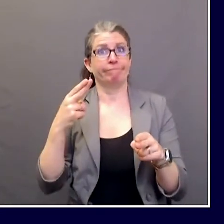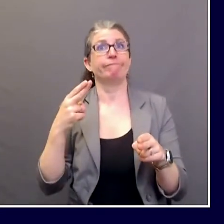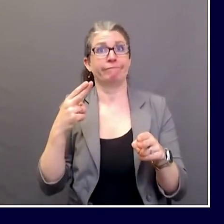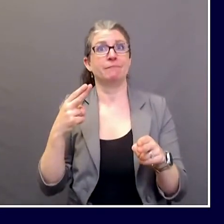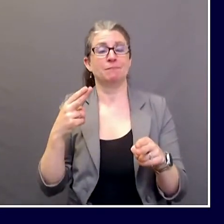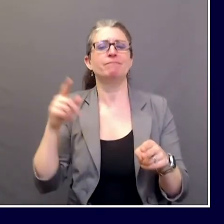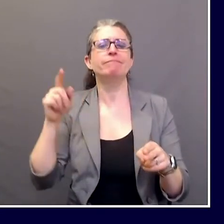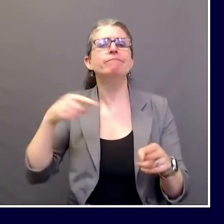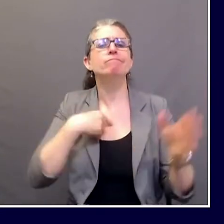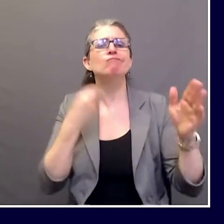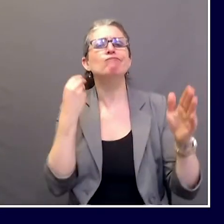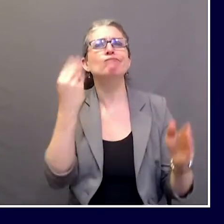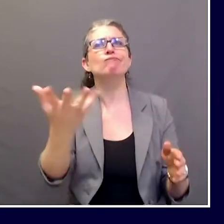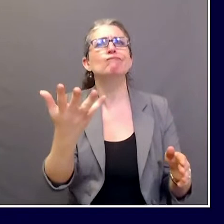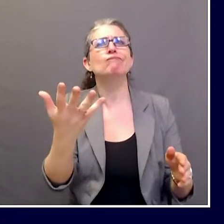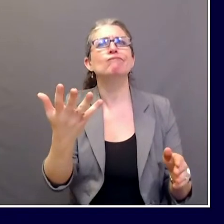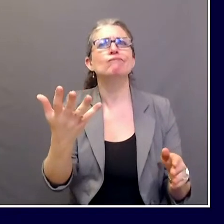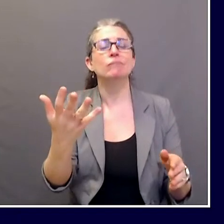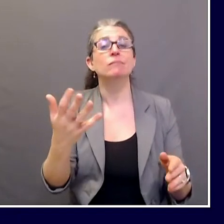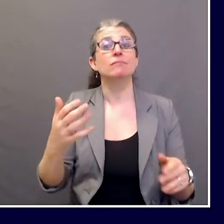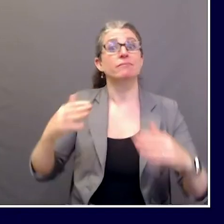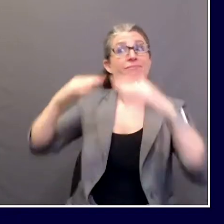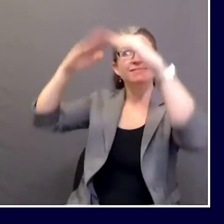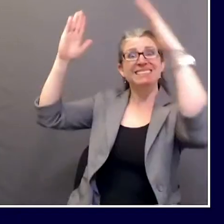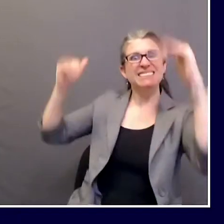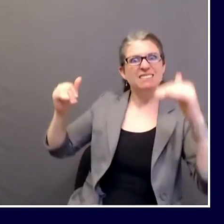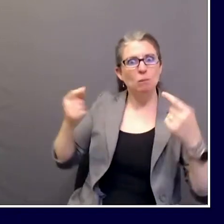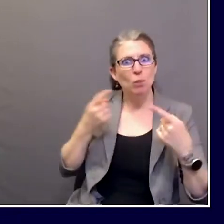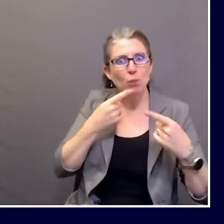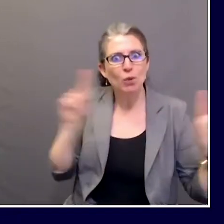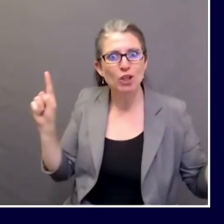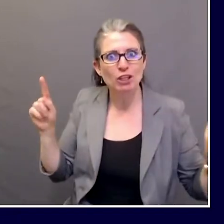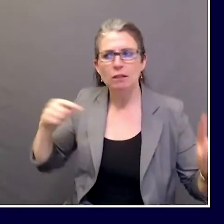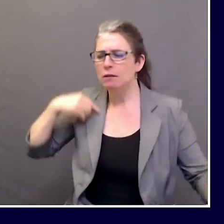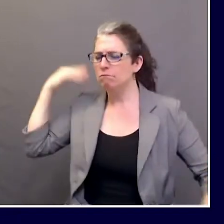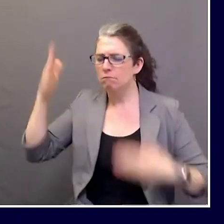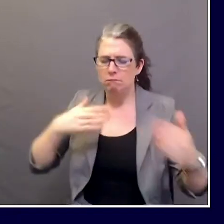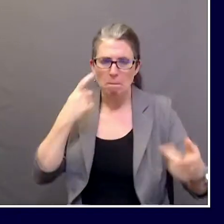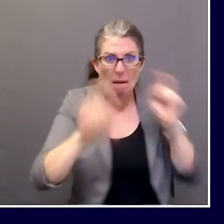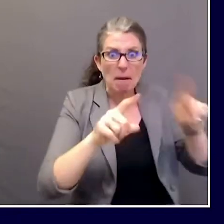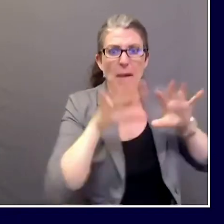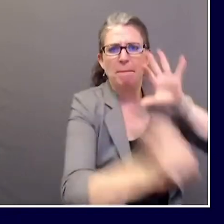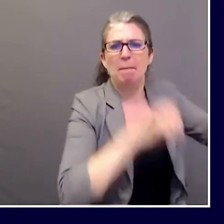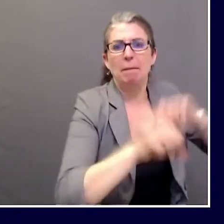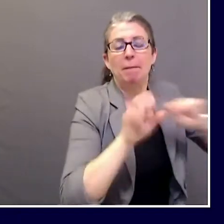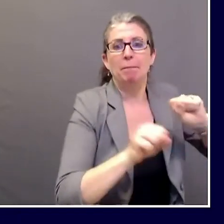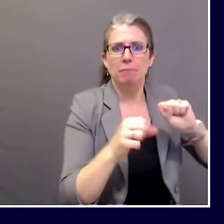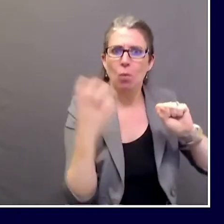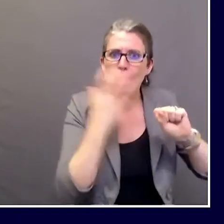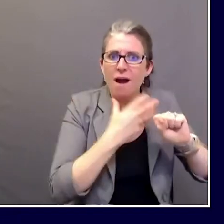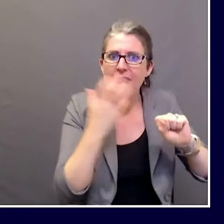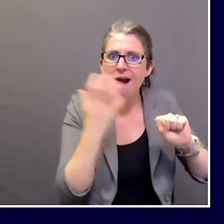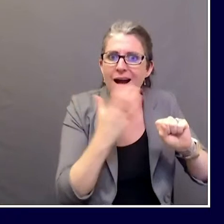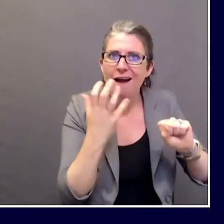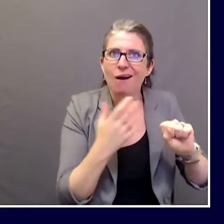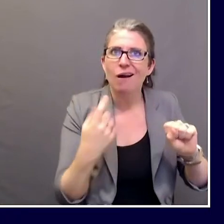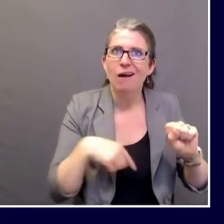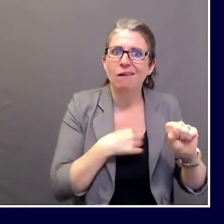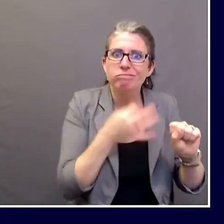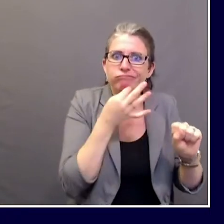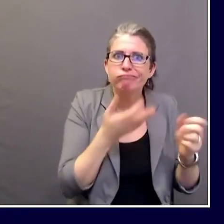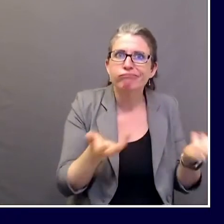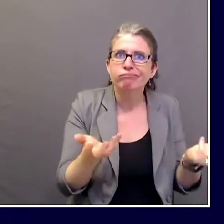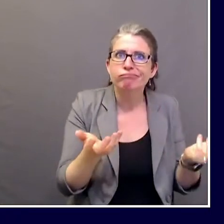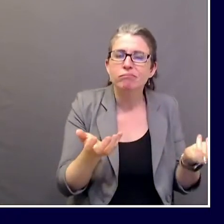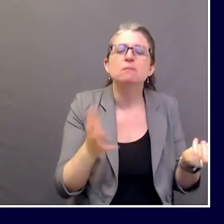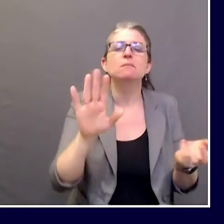of any drug. So on one hand, this is a speed bump. It's a bummer, but it's also the way our system understands what's going